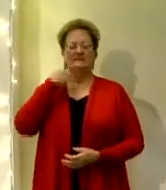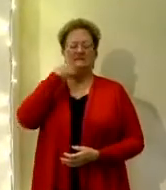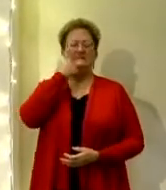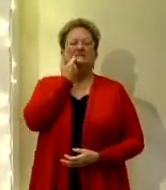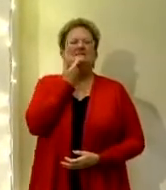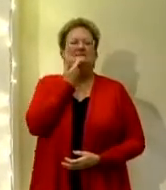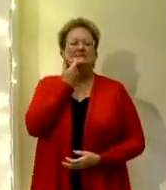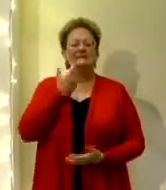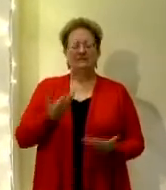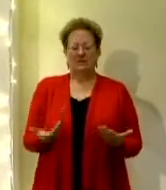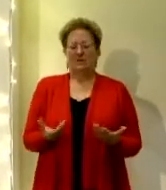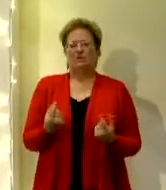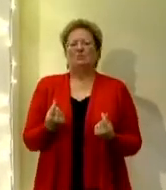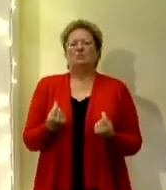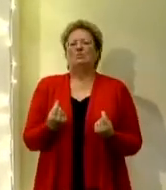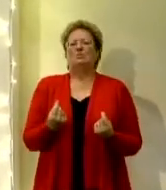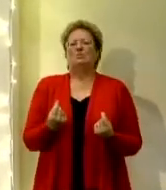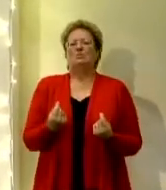He says, what am I supposed to do?